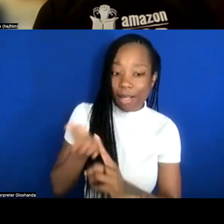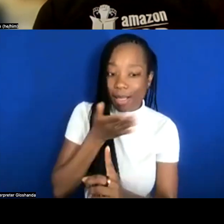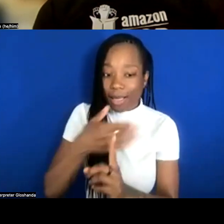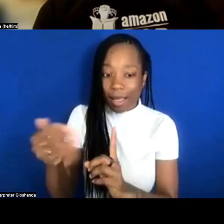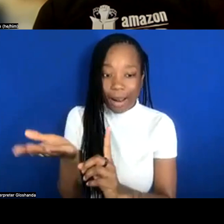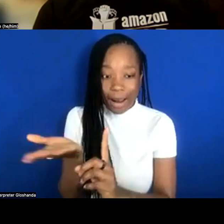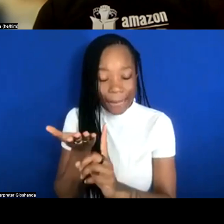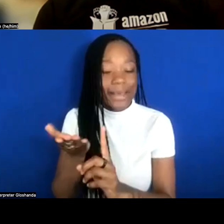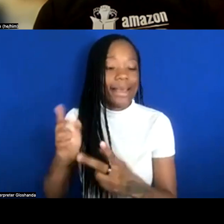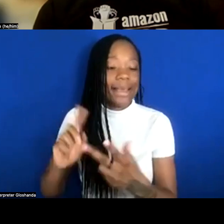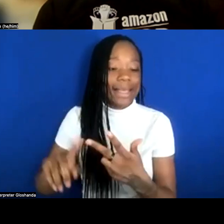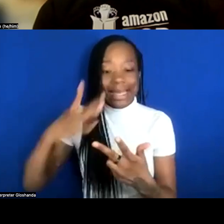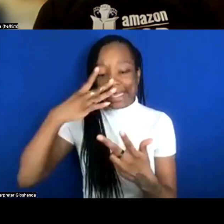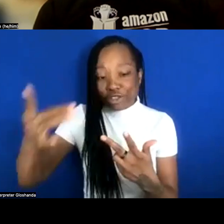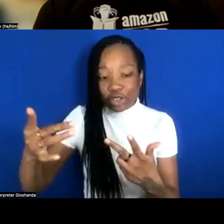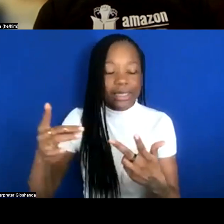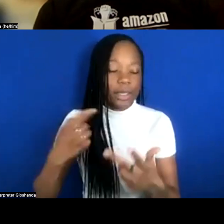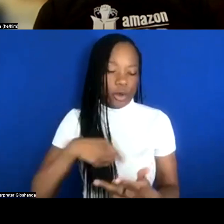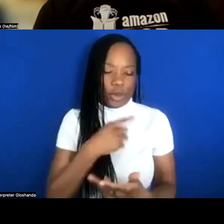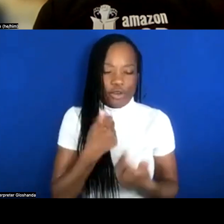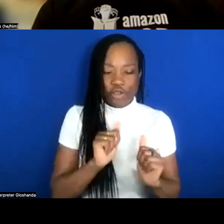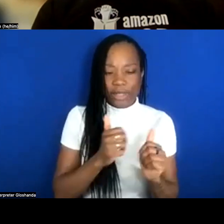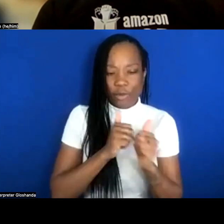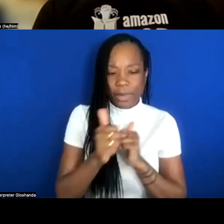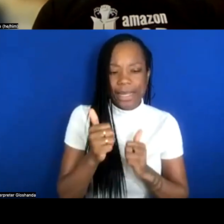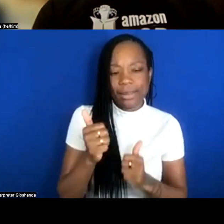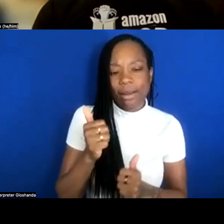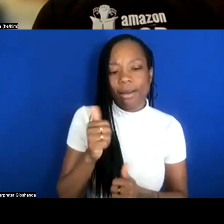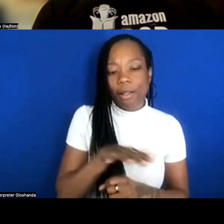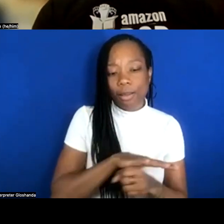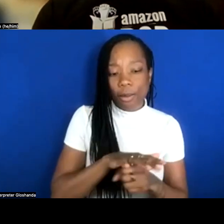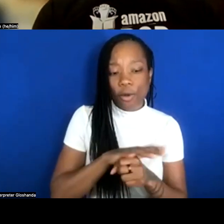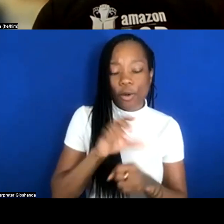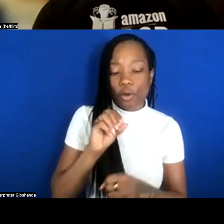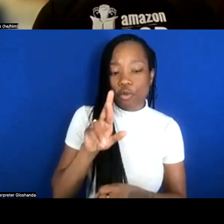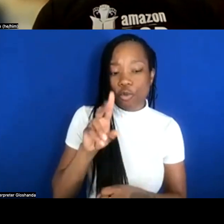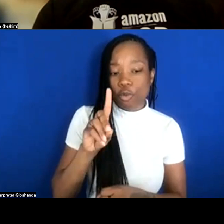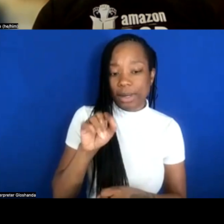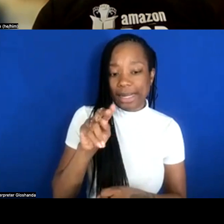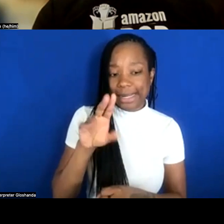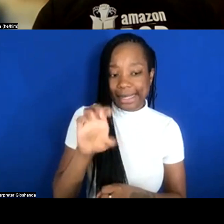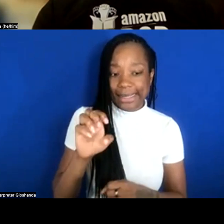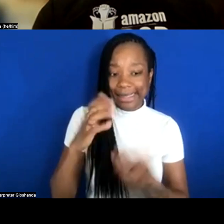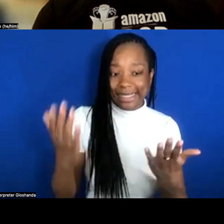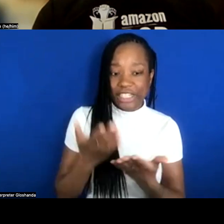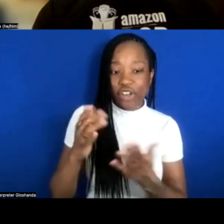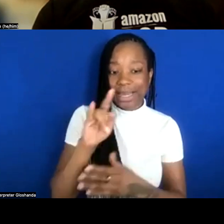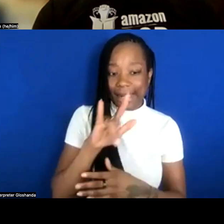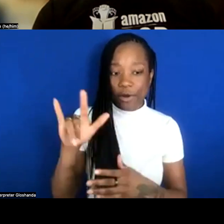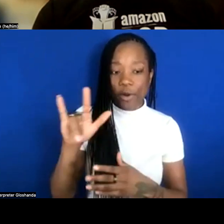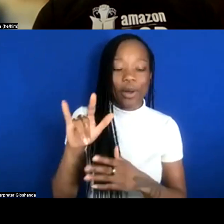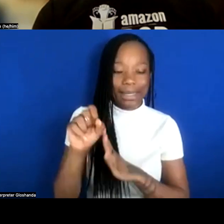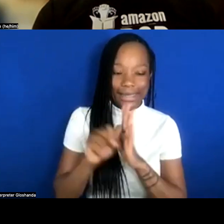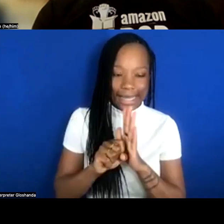to pass a local ordinance in Cook County here in Illinois, you know, and the data brokers are